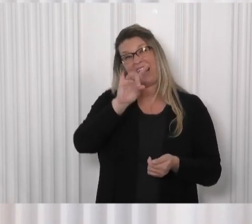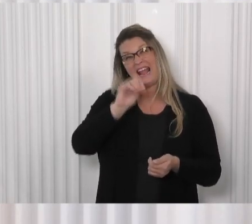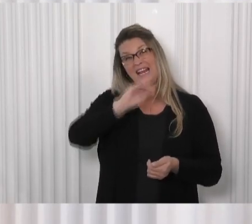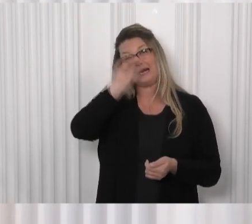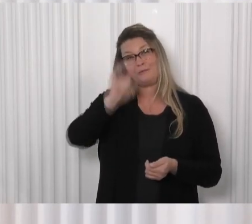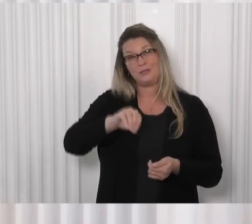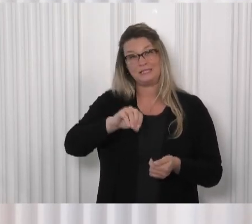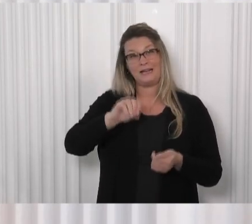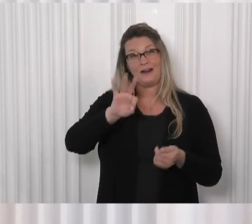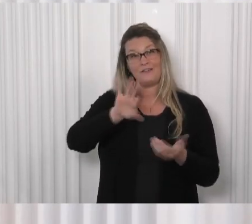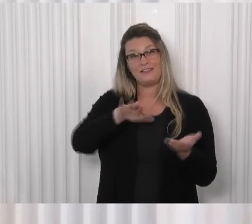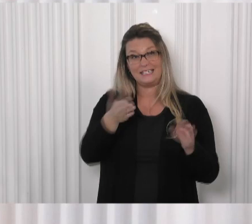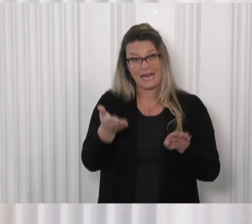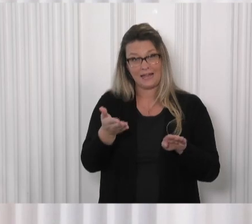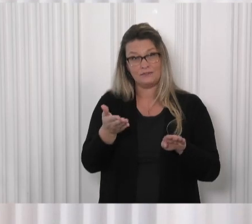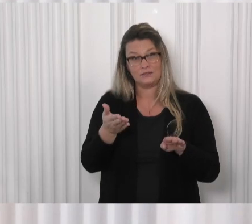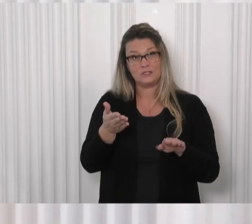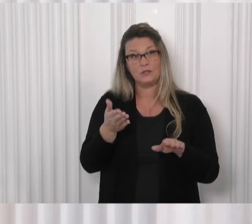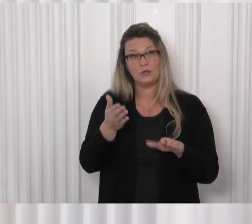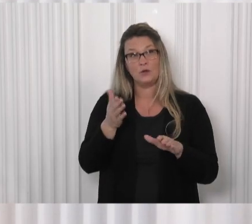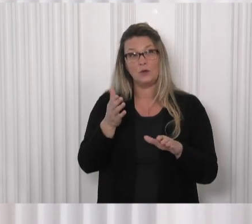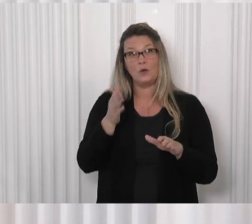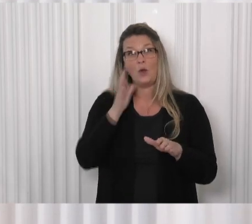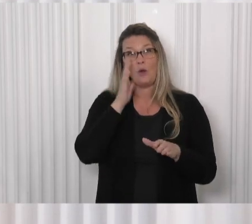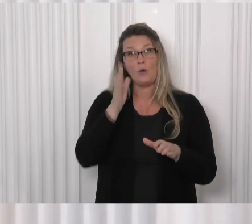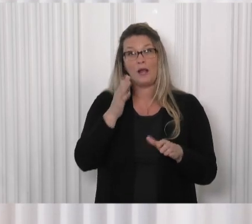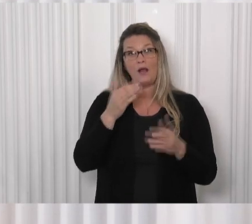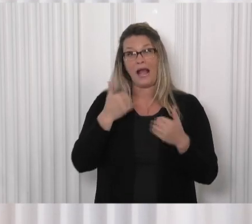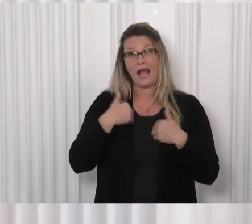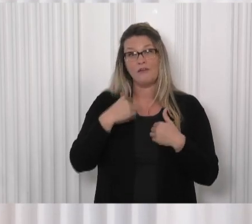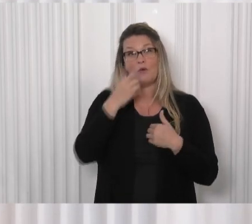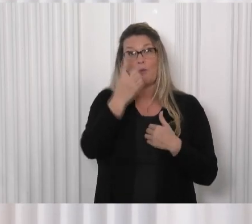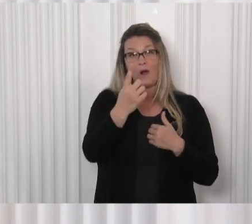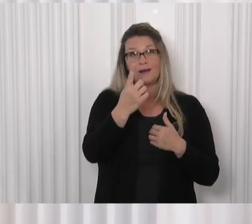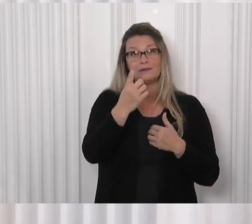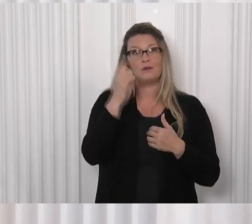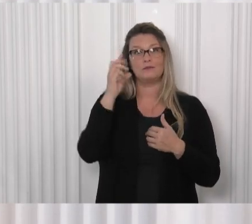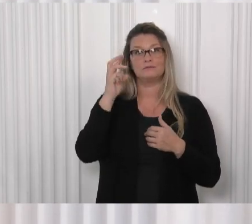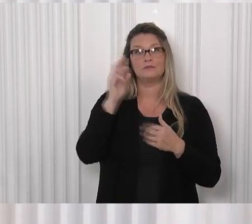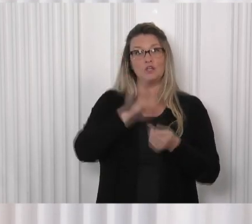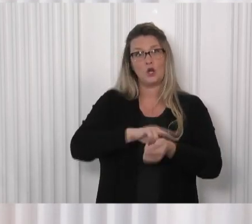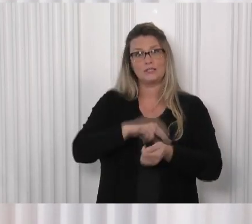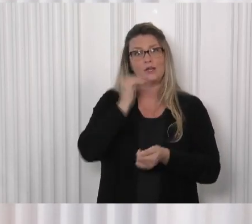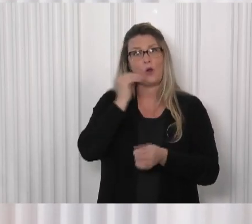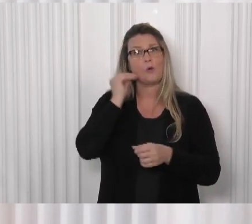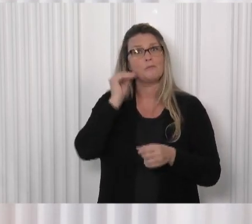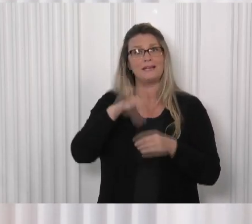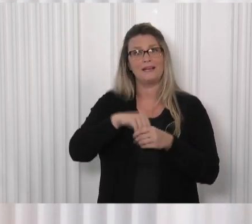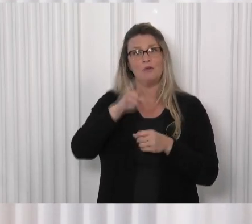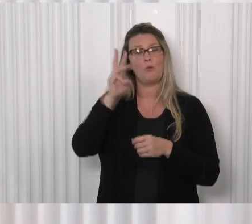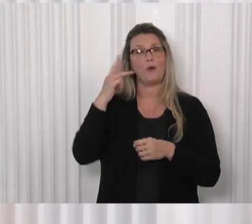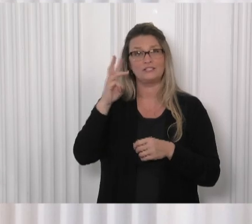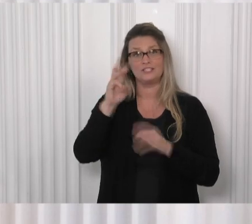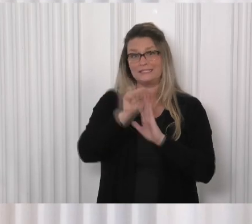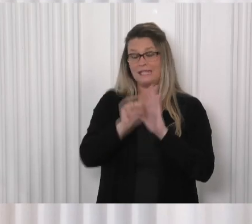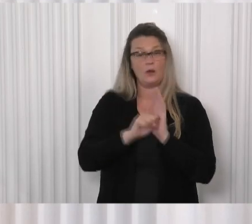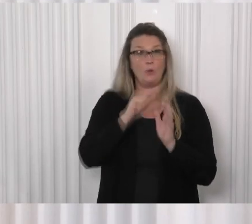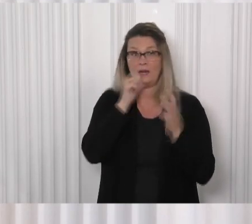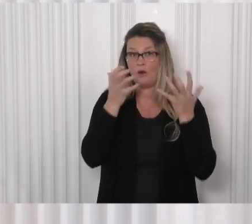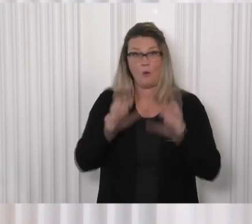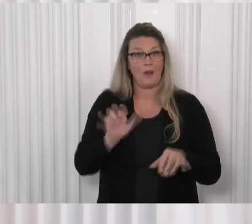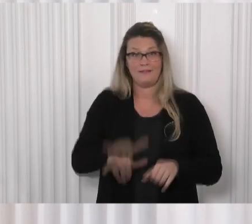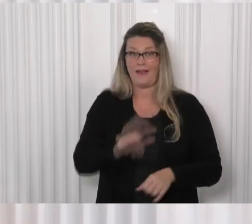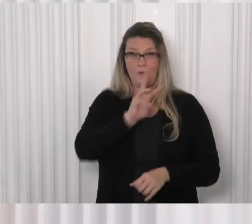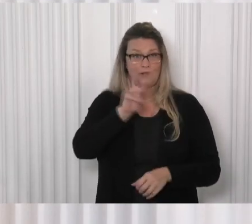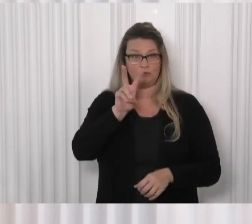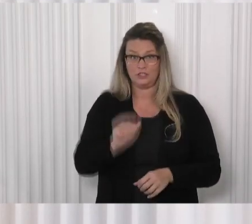of the deaths in this country was from one nursing home in Washington State. So we don't want that to be us. We don't want to overwhelm